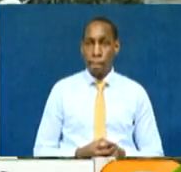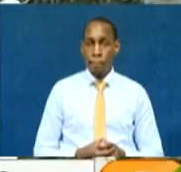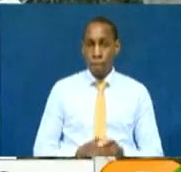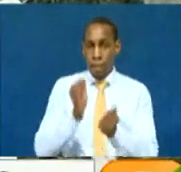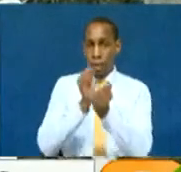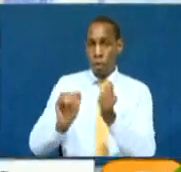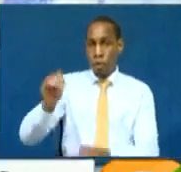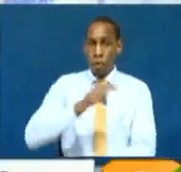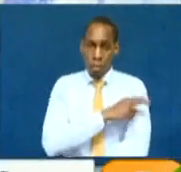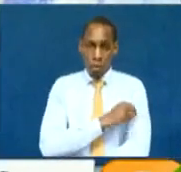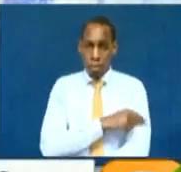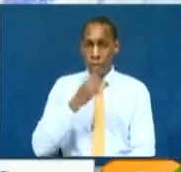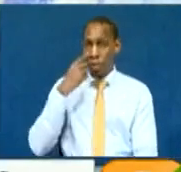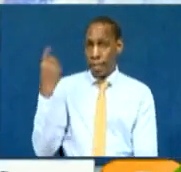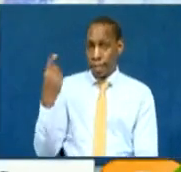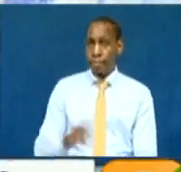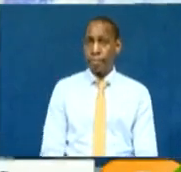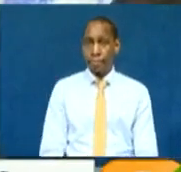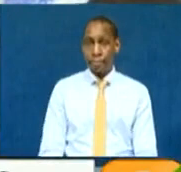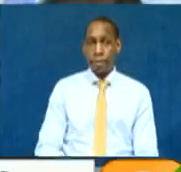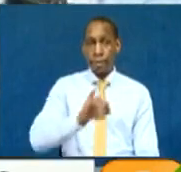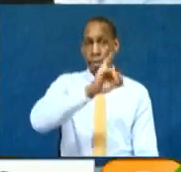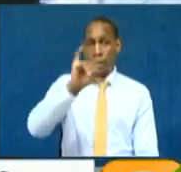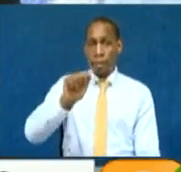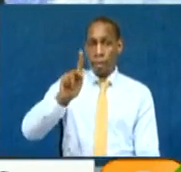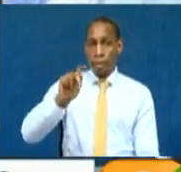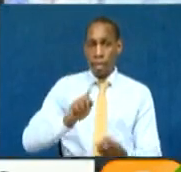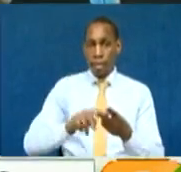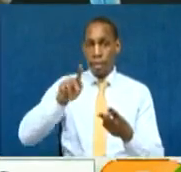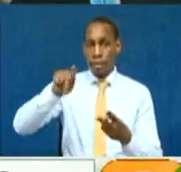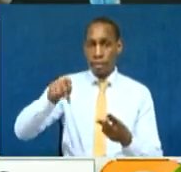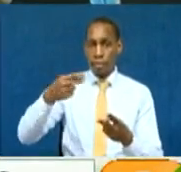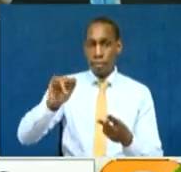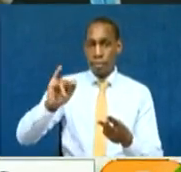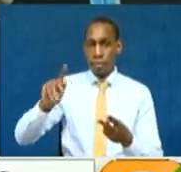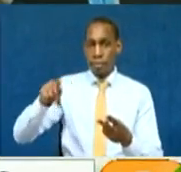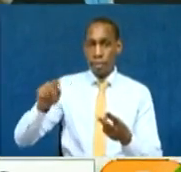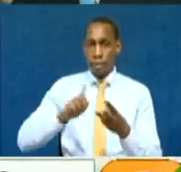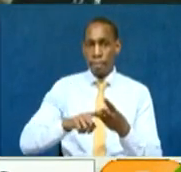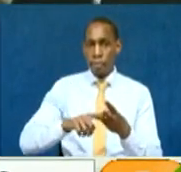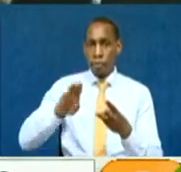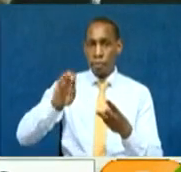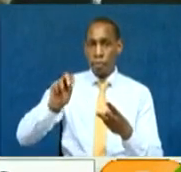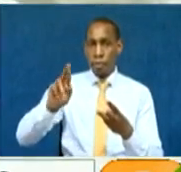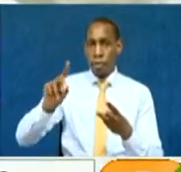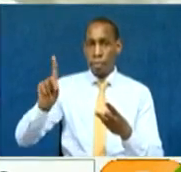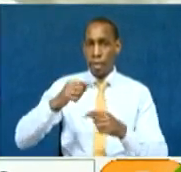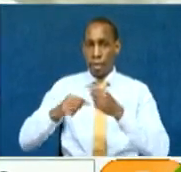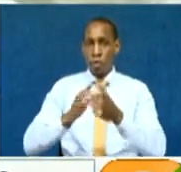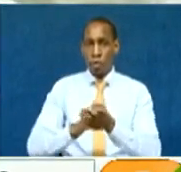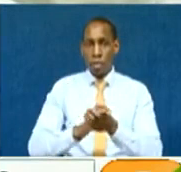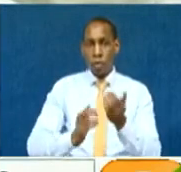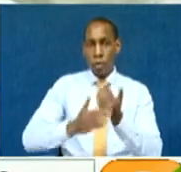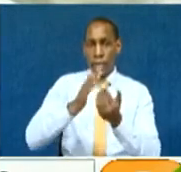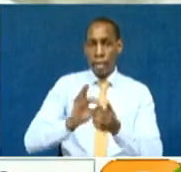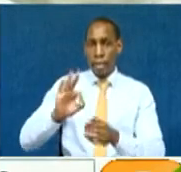At Bondo County Hospital, Jack Onyango, Philip Ogutu, and Bernard Ochieng continue to recover. The three lucky miners